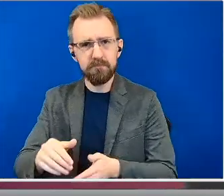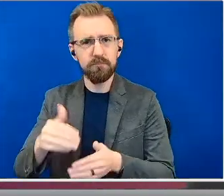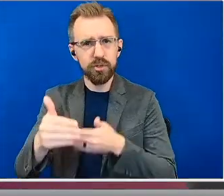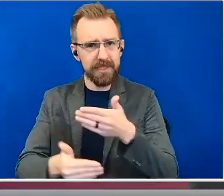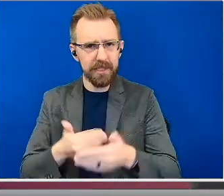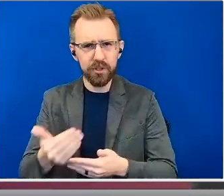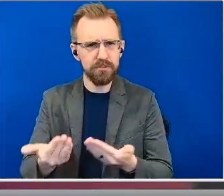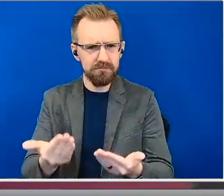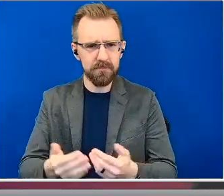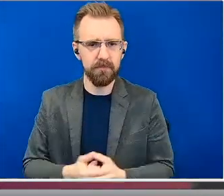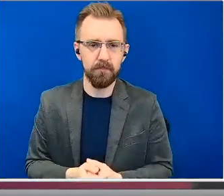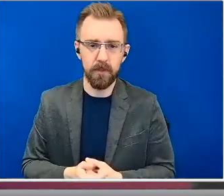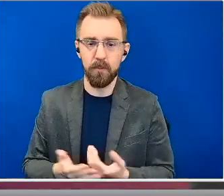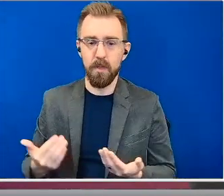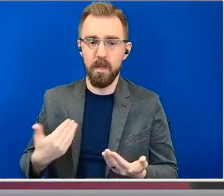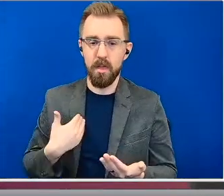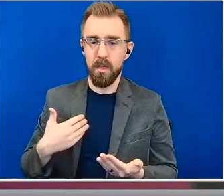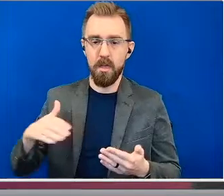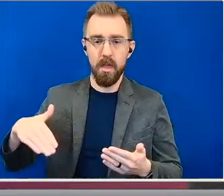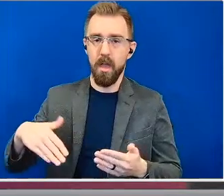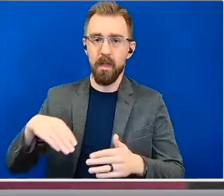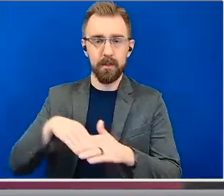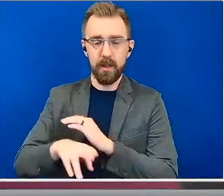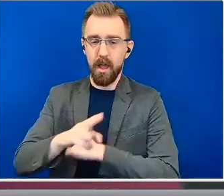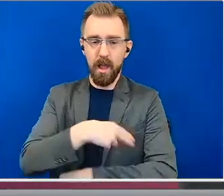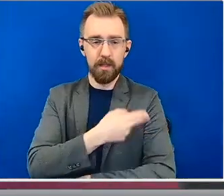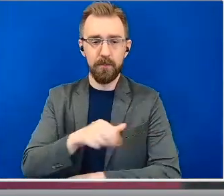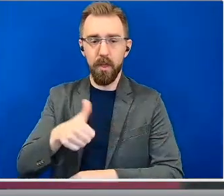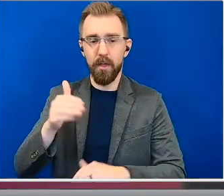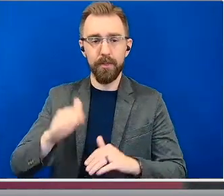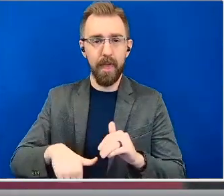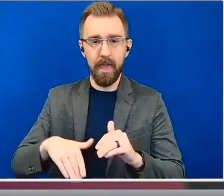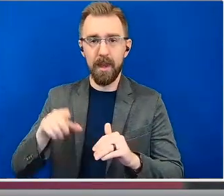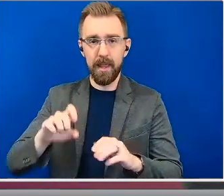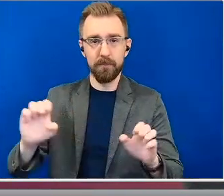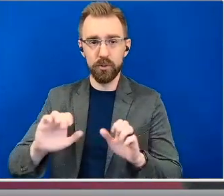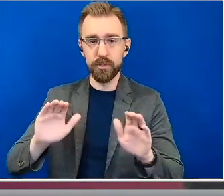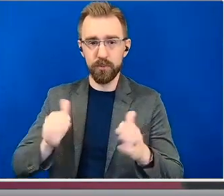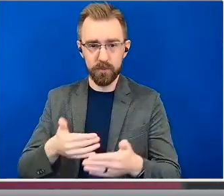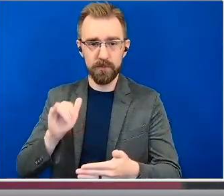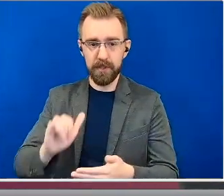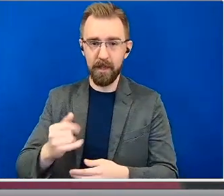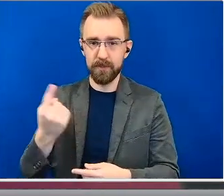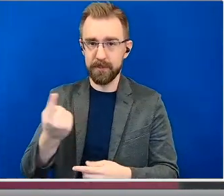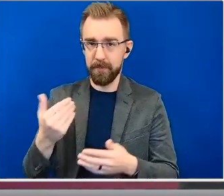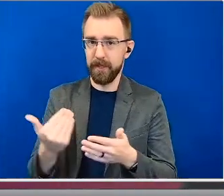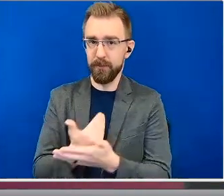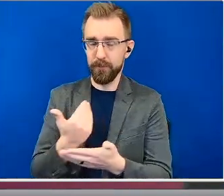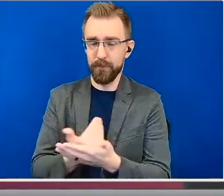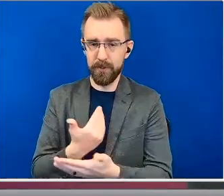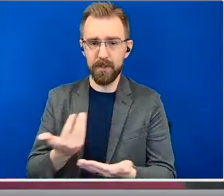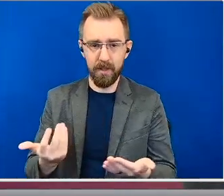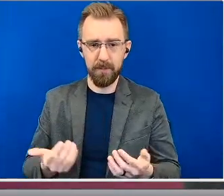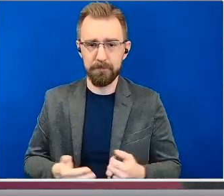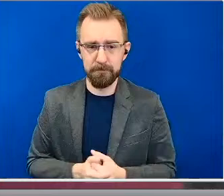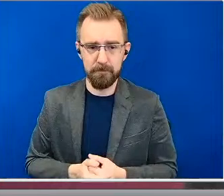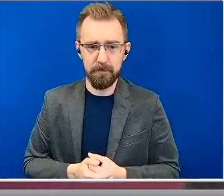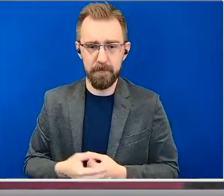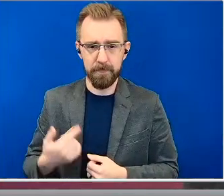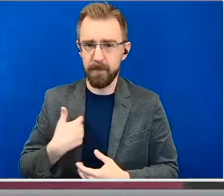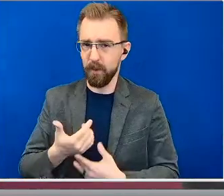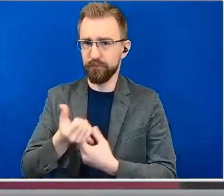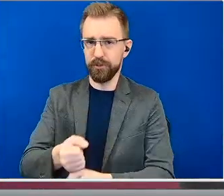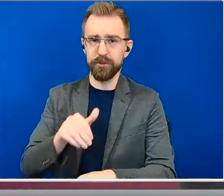never been in the hospital other than the emergency room, so that was something new, but I trusted Dr. Yarlagadda,